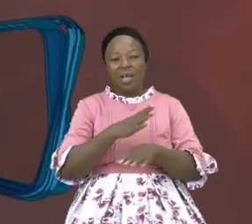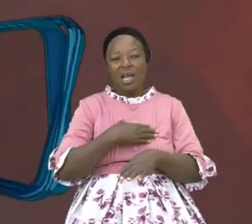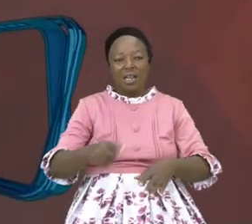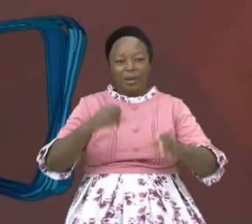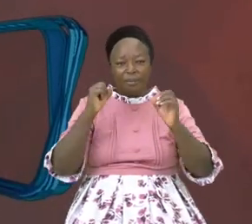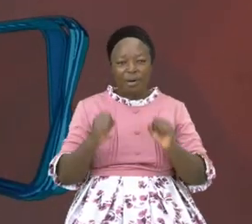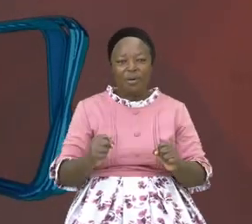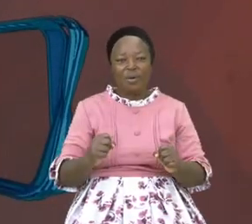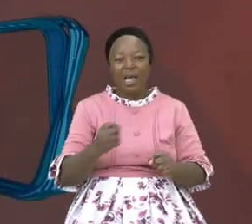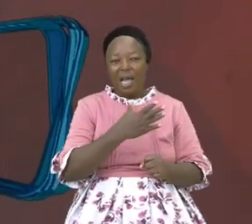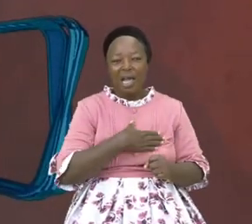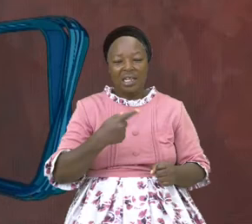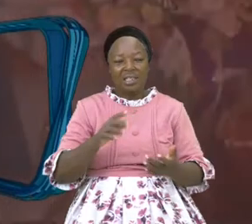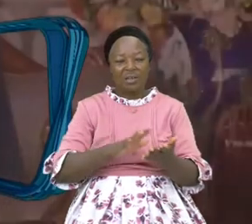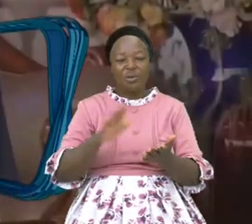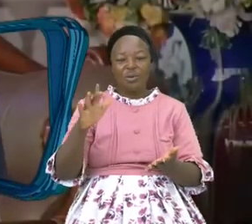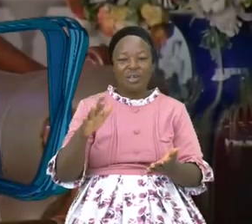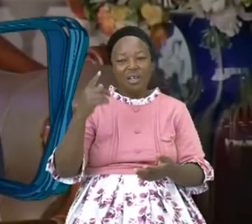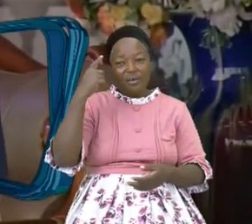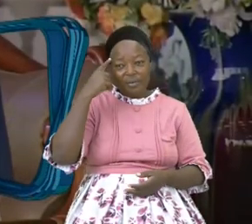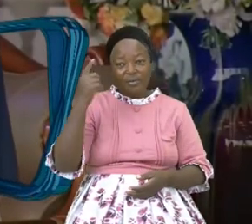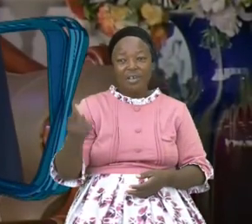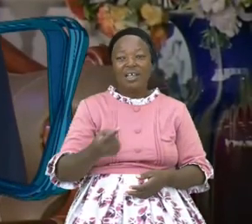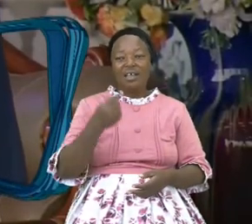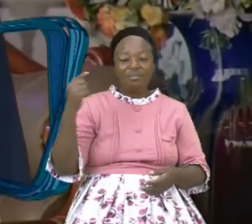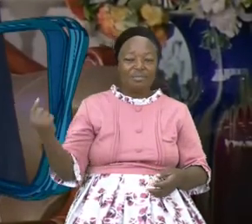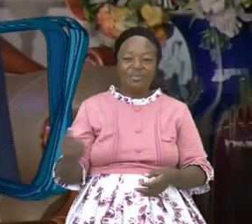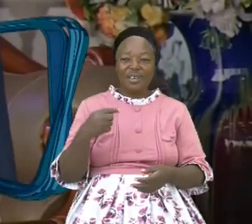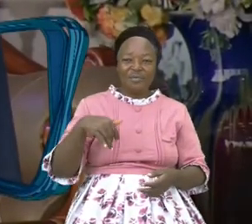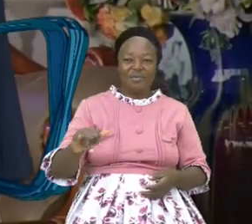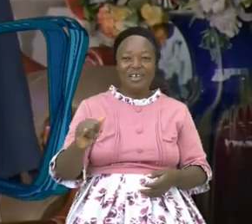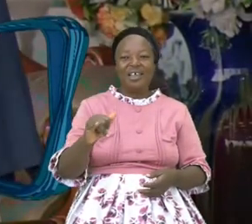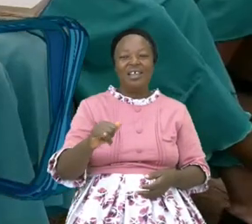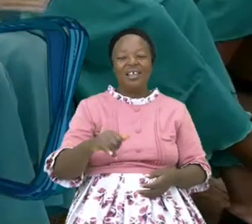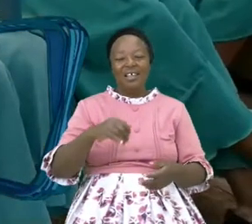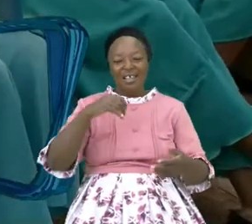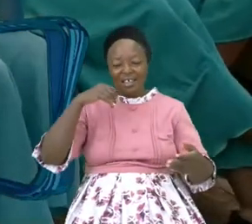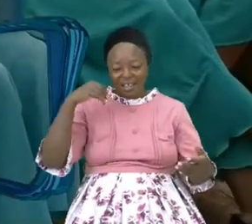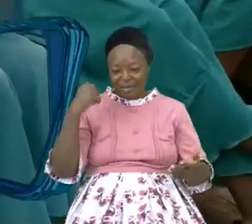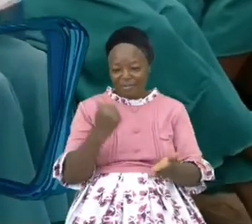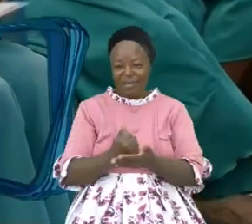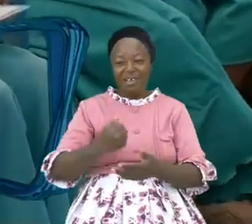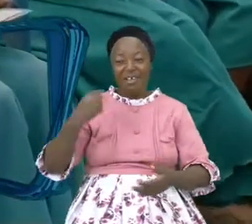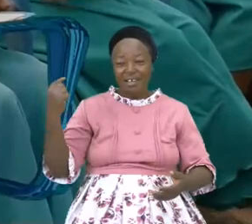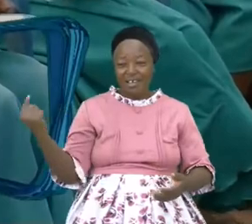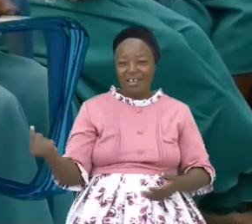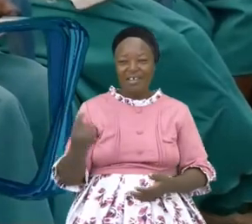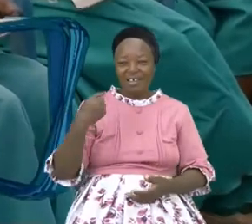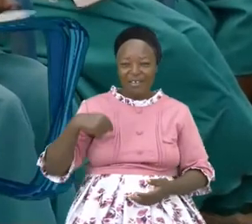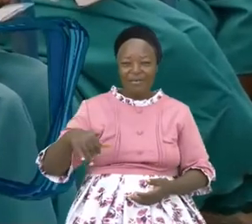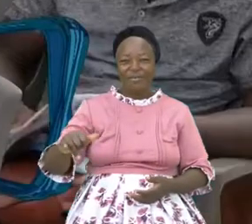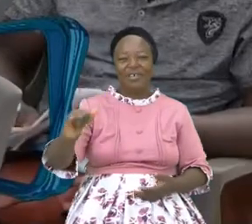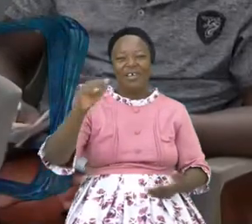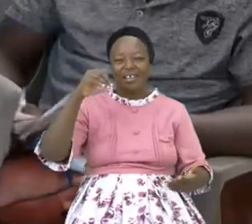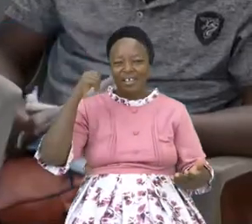power, and the glory, forever. Amen. Forever.